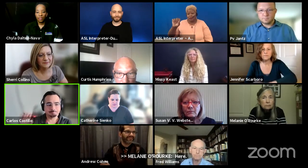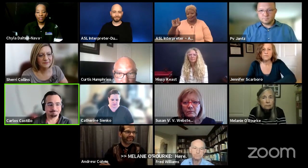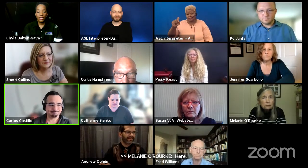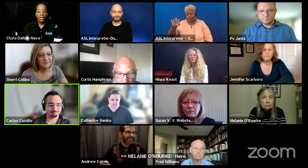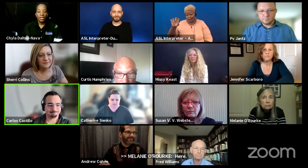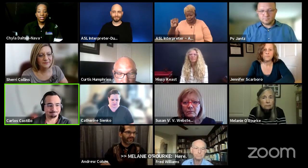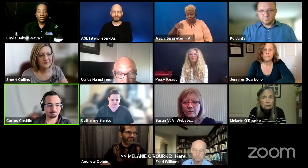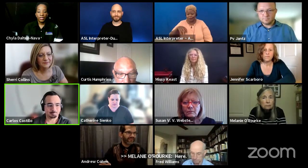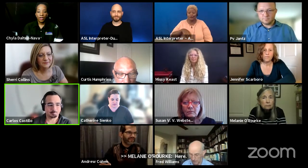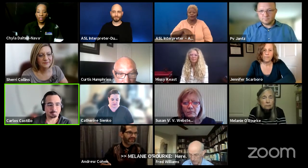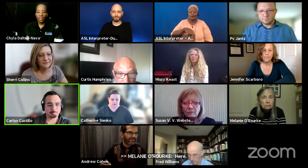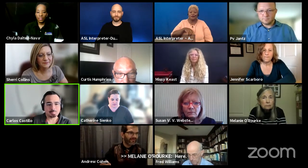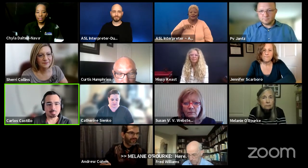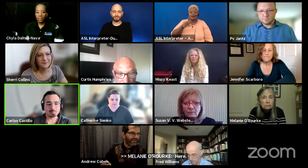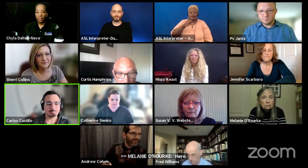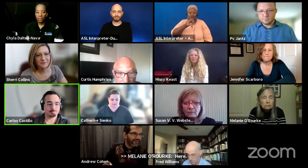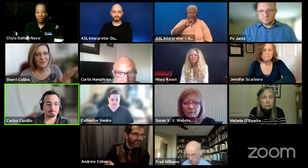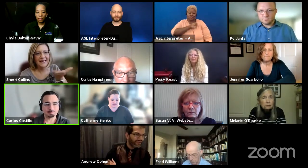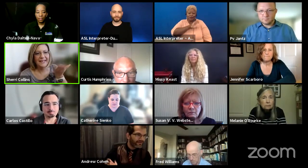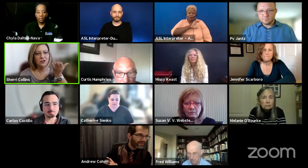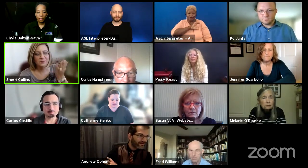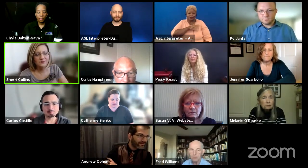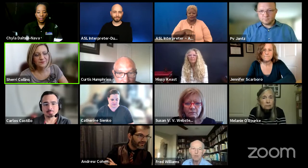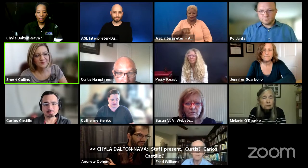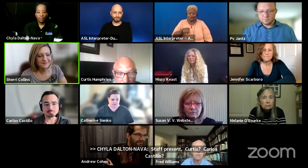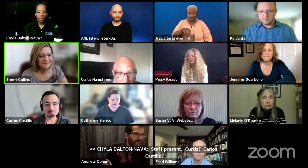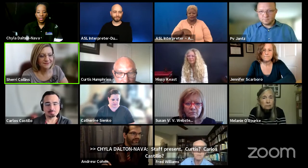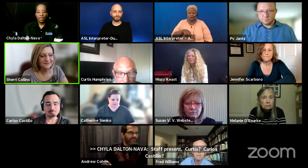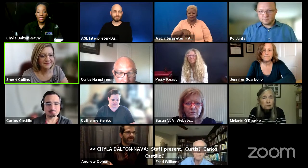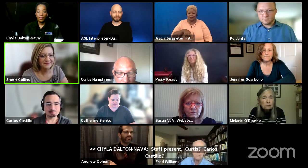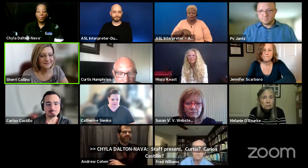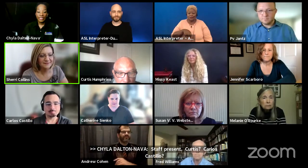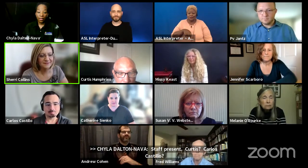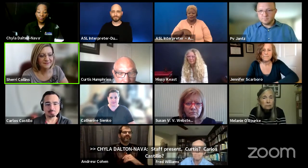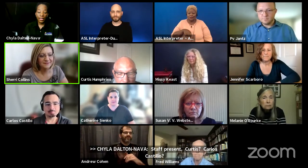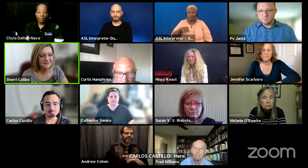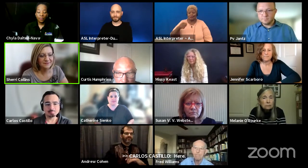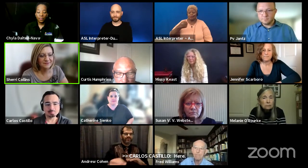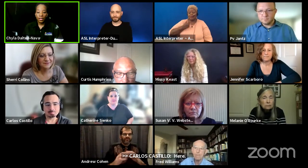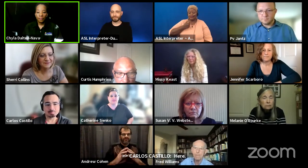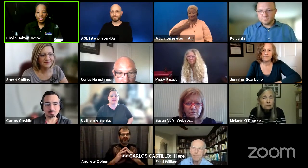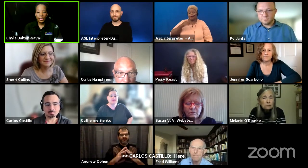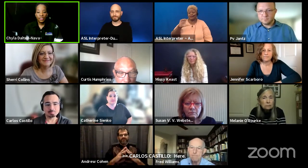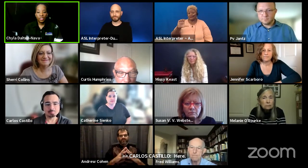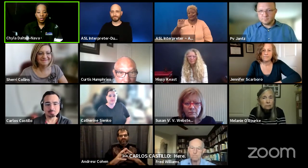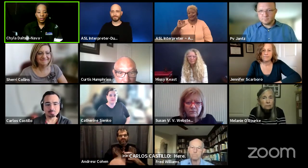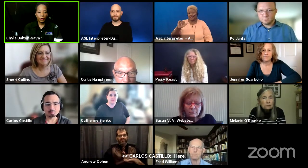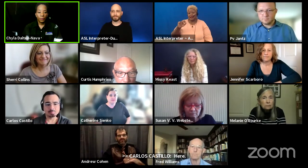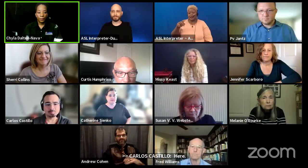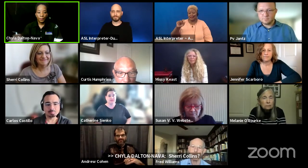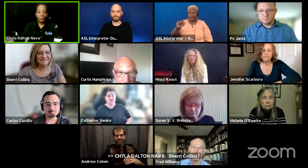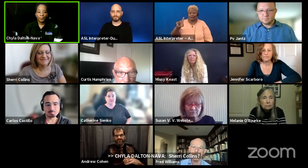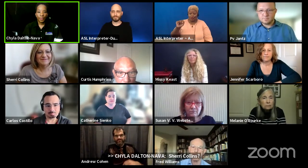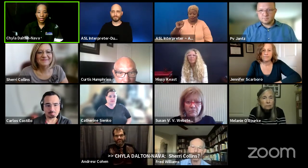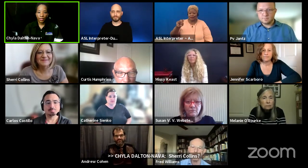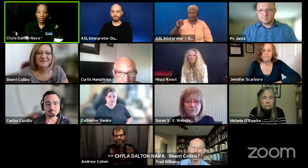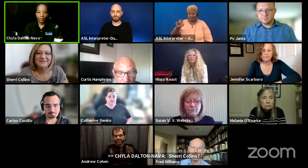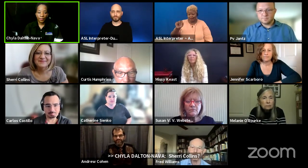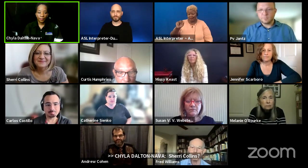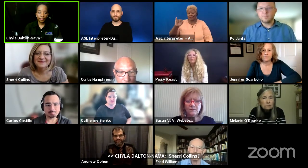Here. Sherry Collins. Here. Myself, Kyla Dalton Nava, and Jeremy McCone.